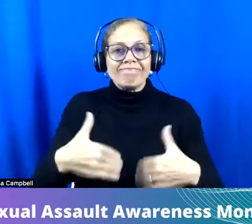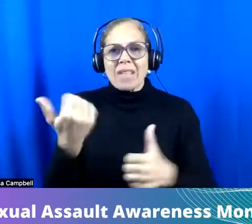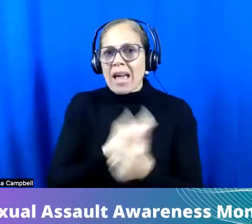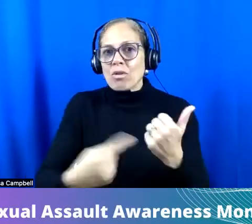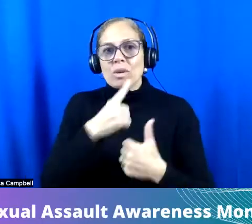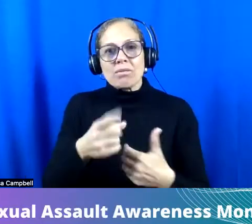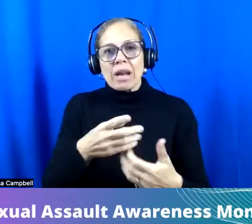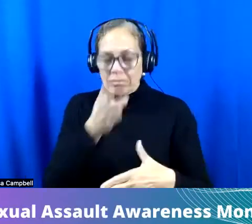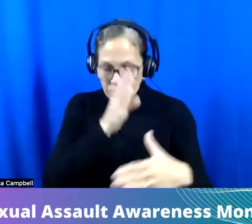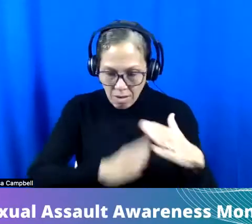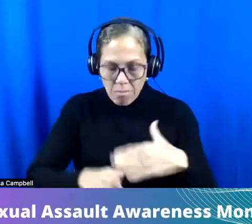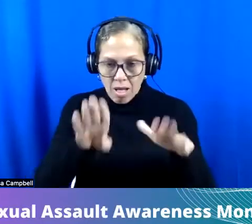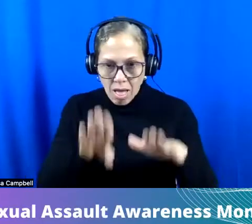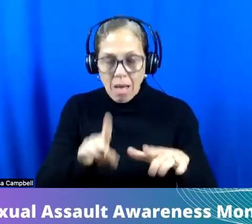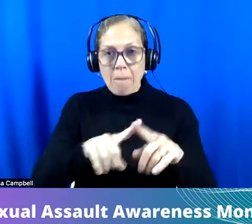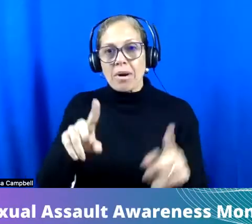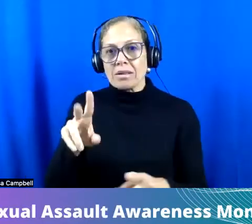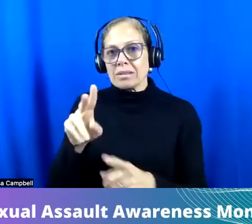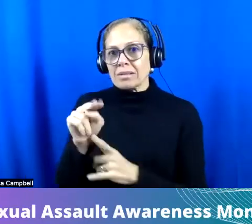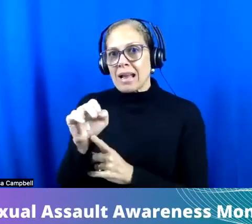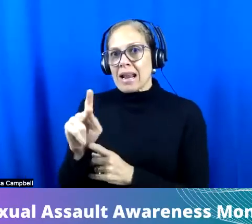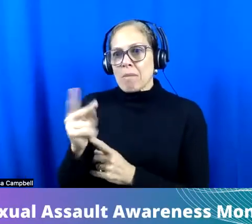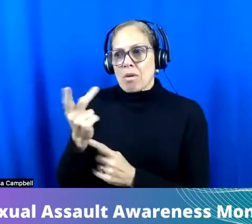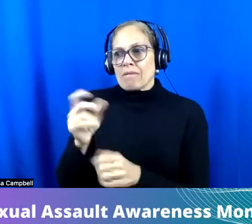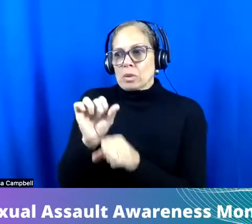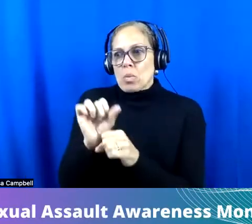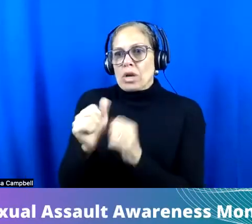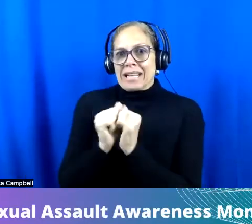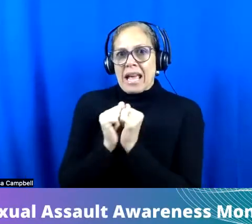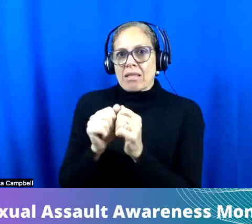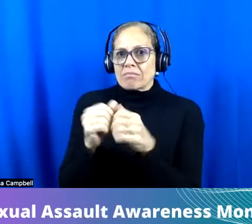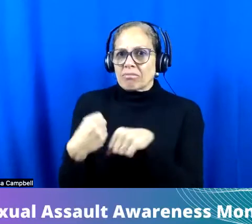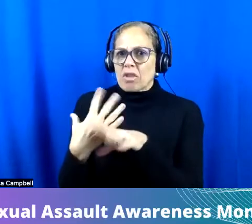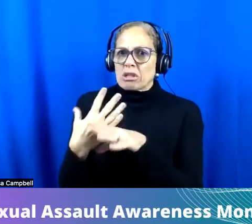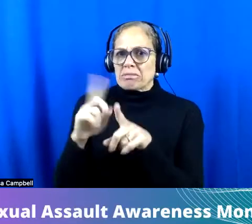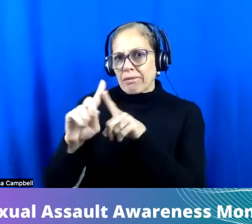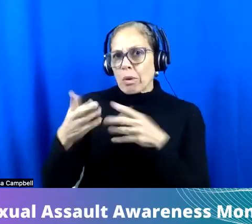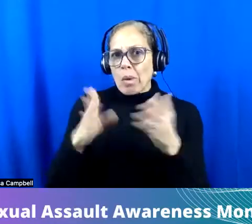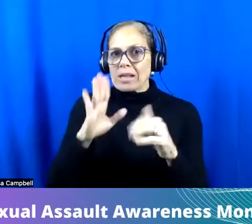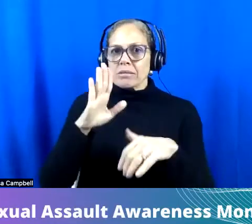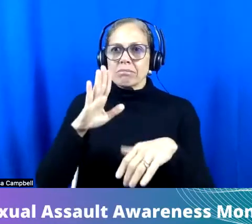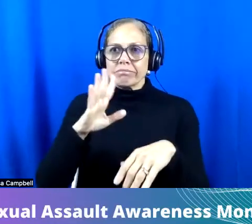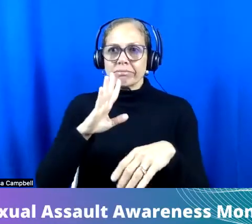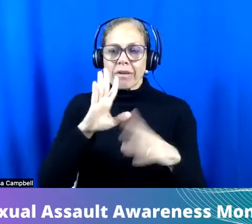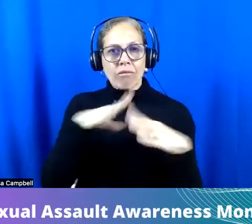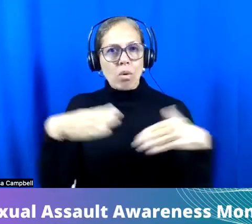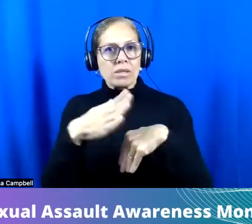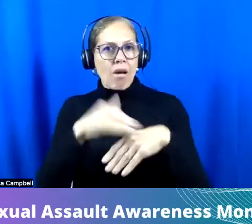quite humble, but I just want to say that Mick and I have had the opportunity to work together through virtual waves on the Feminist Wire